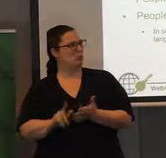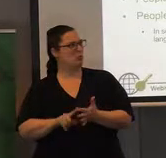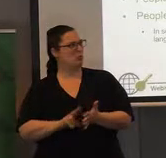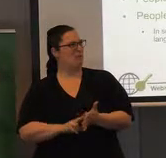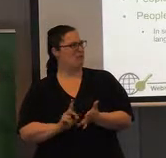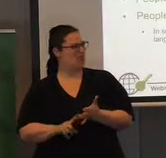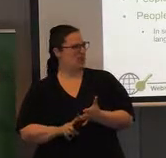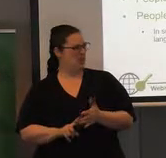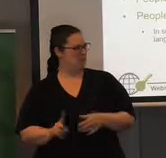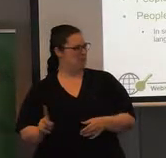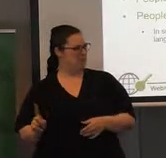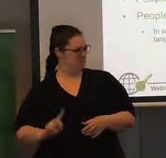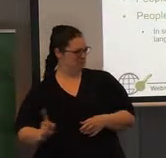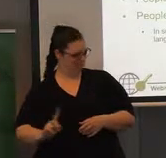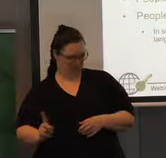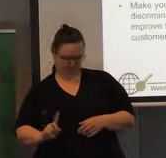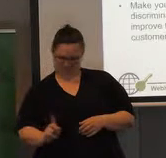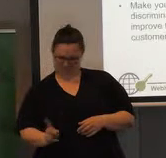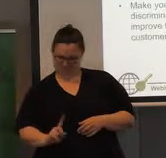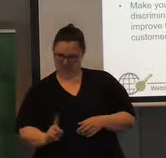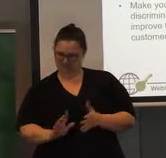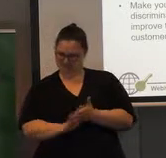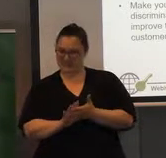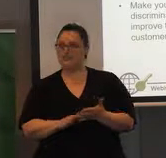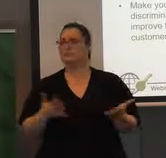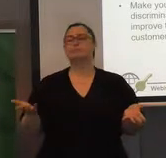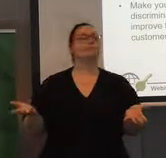FANO? Probably not. I'd have trouble with that one.